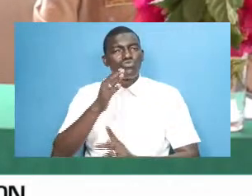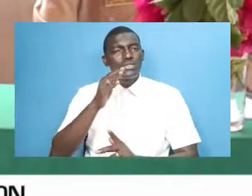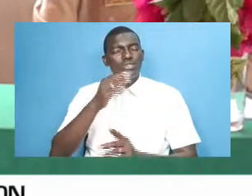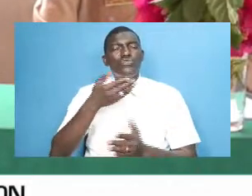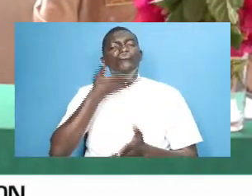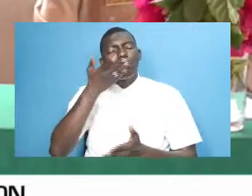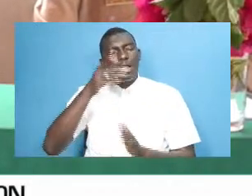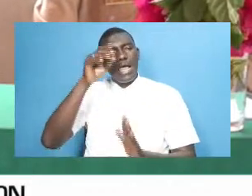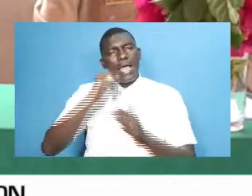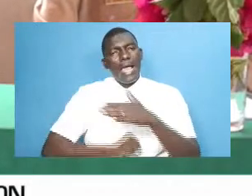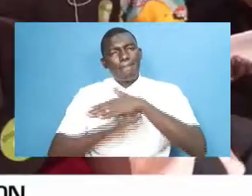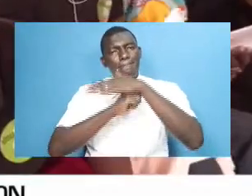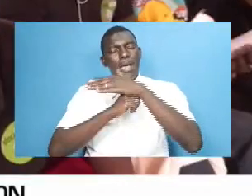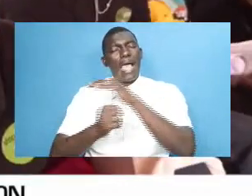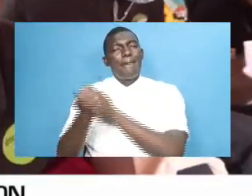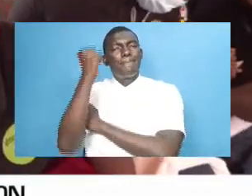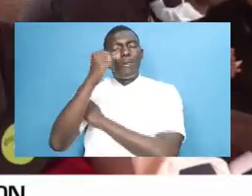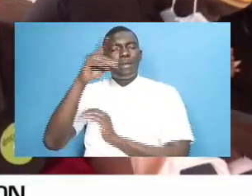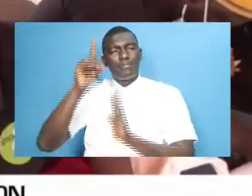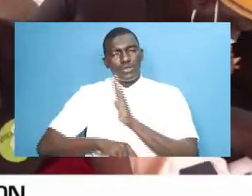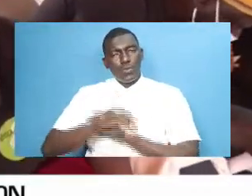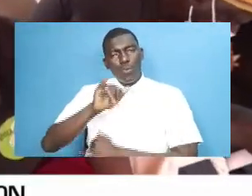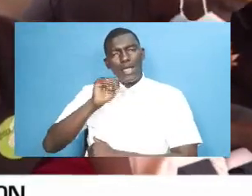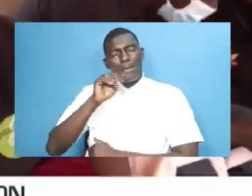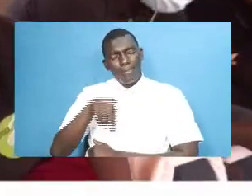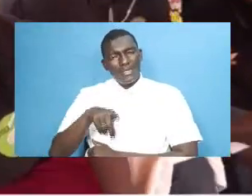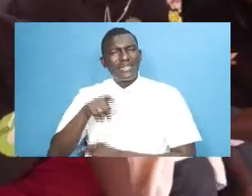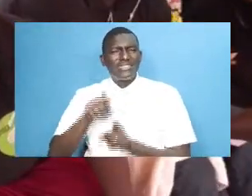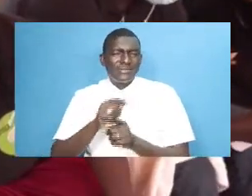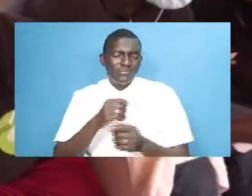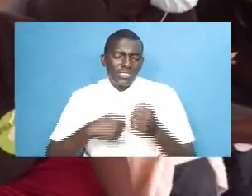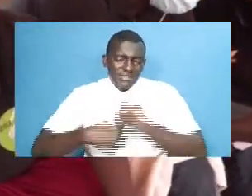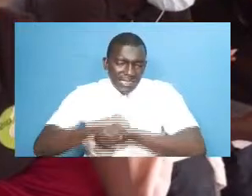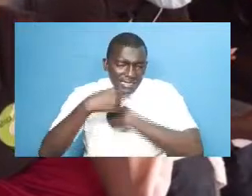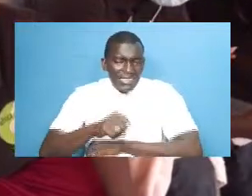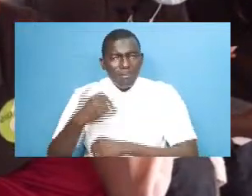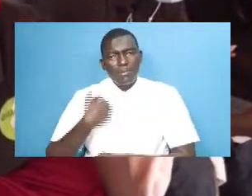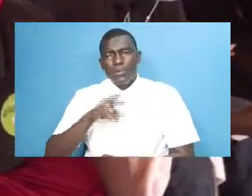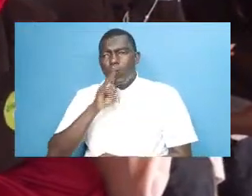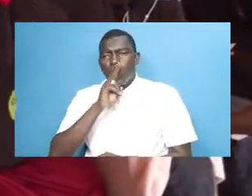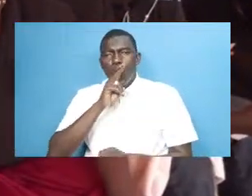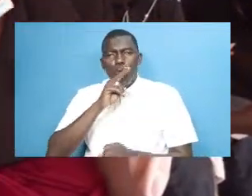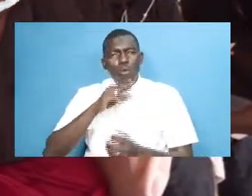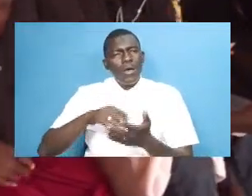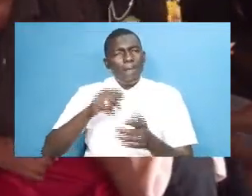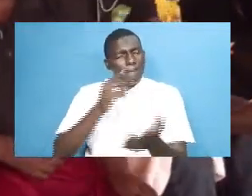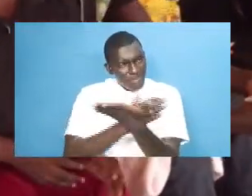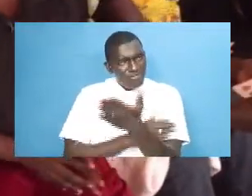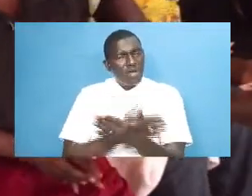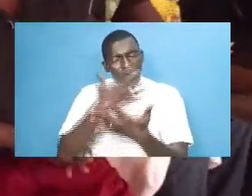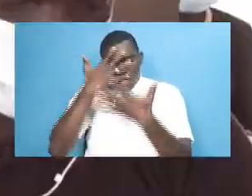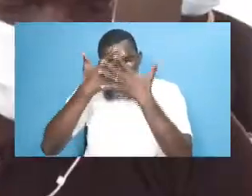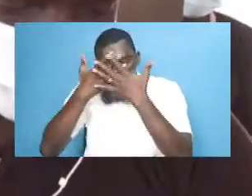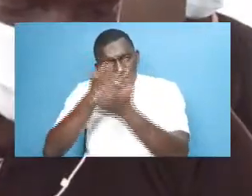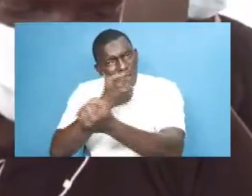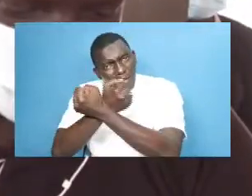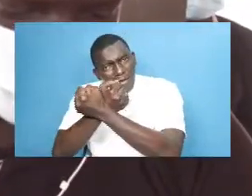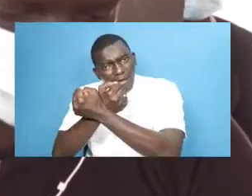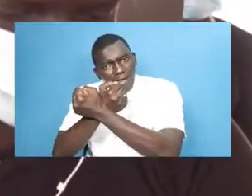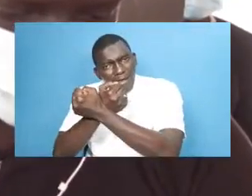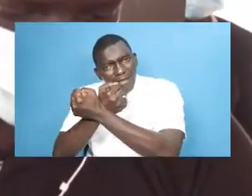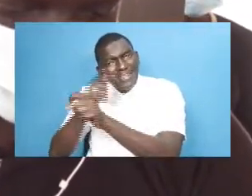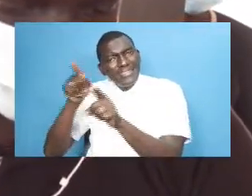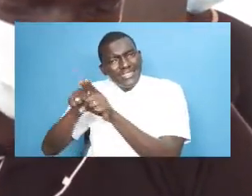YEP. The aim of the training was to prepare inmates in marketable skills and to be self-employed or employable and reduce the risk